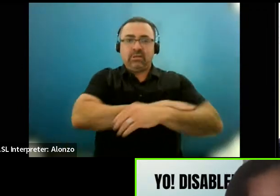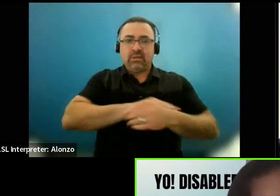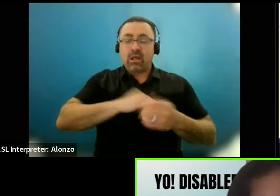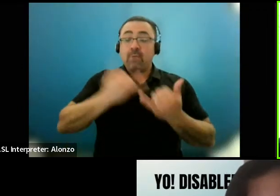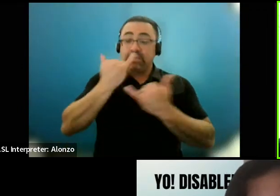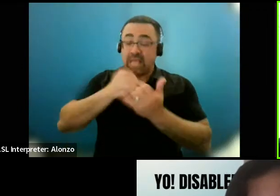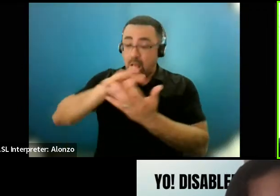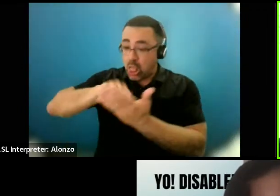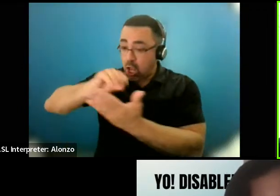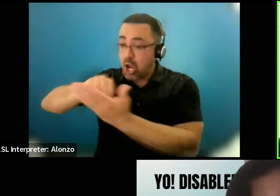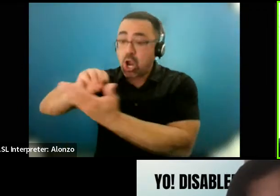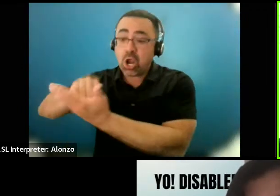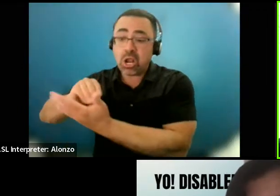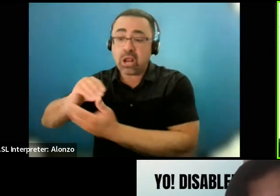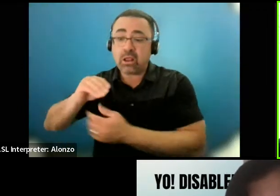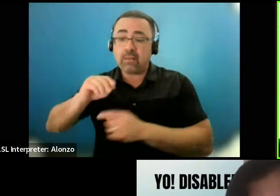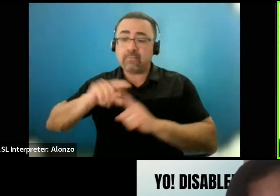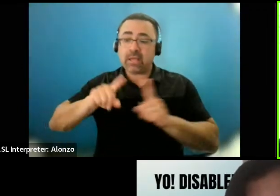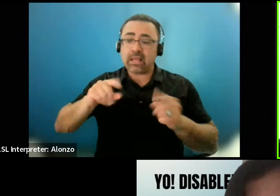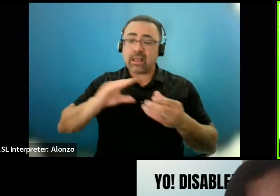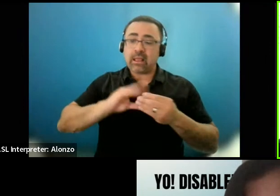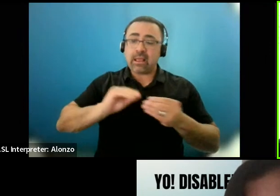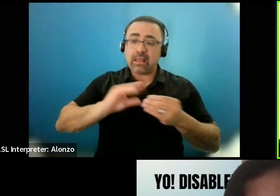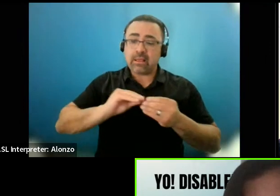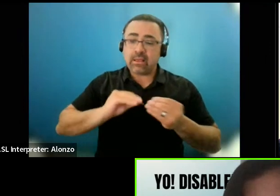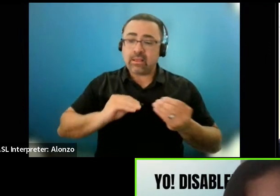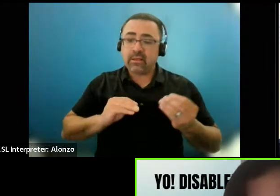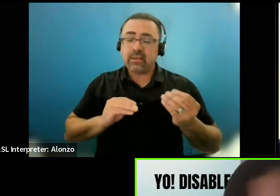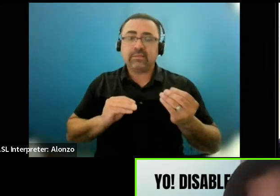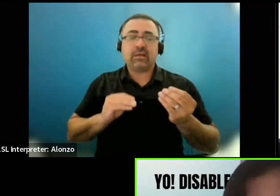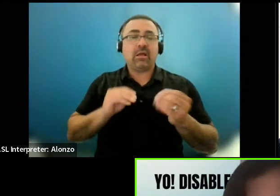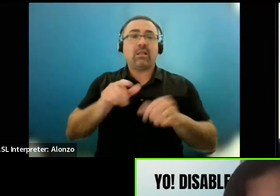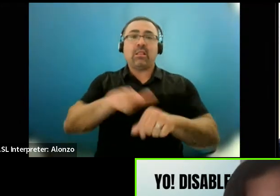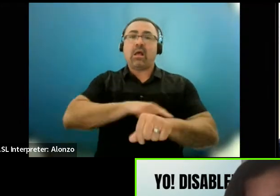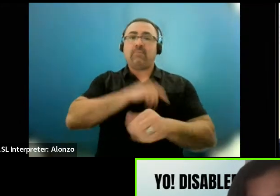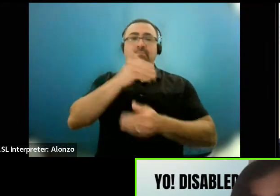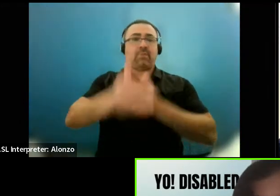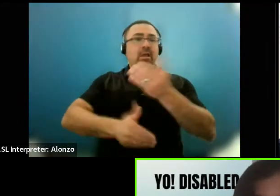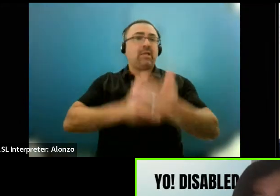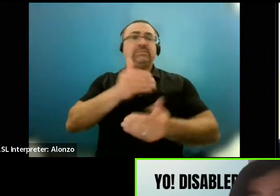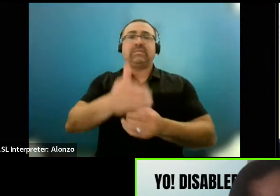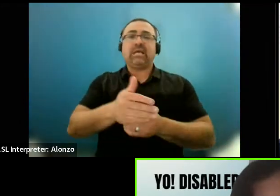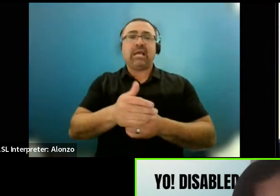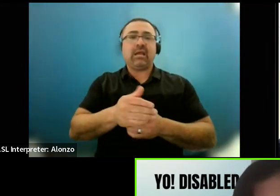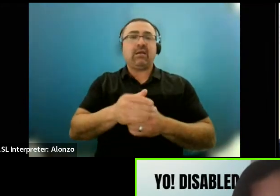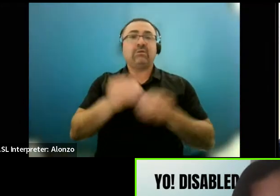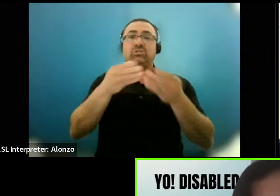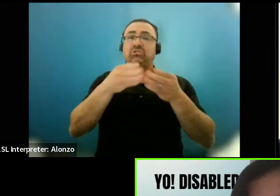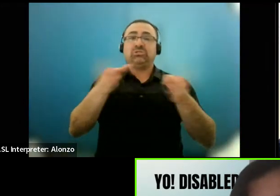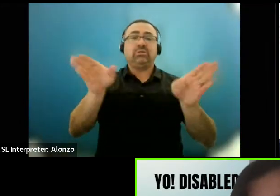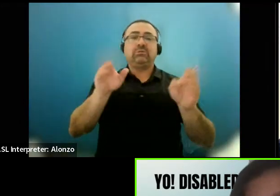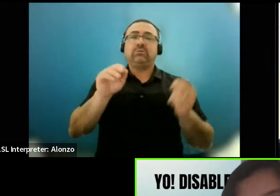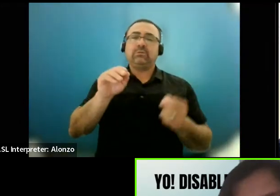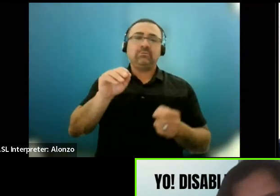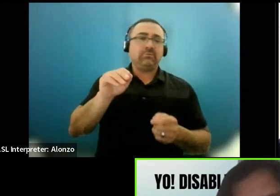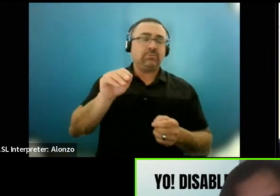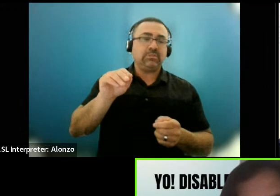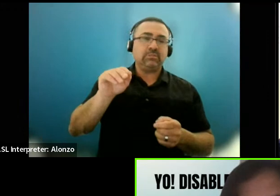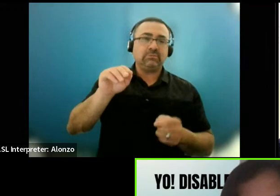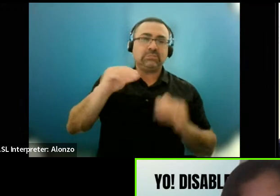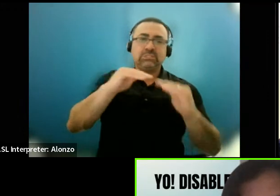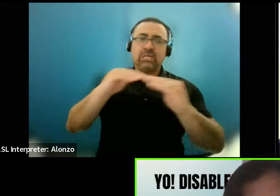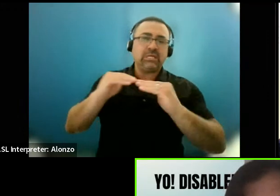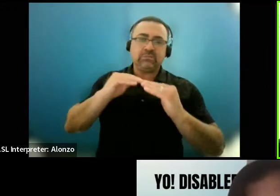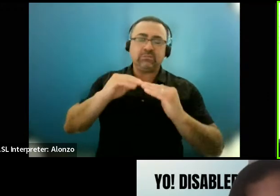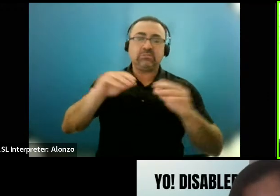them. Just because, as you mentioned, this is a long process when it comes towards, in general, justice in all realms, whether that